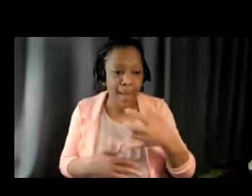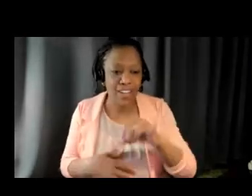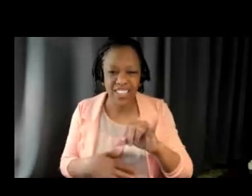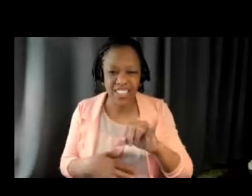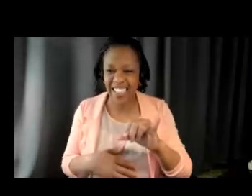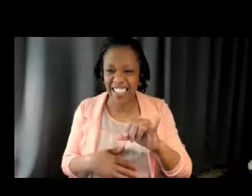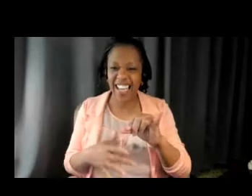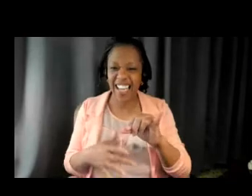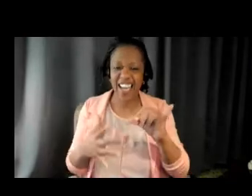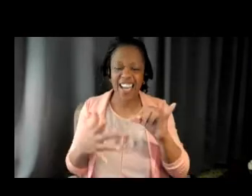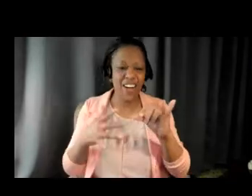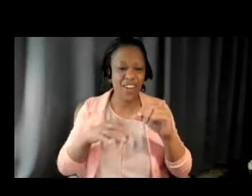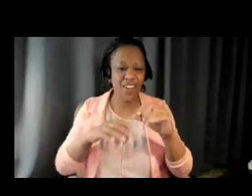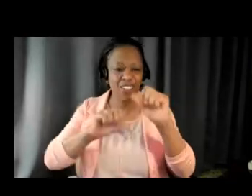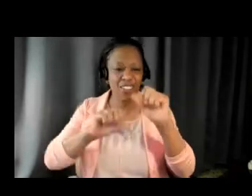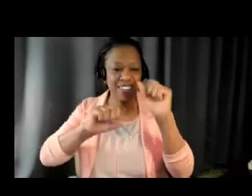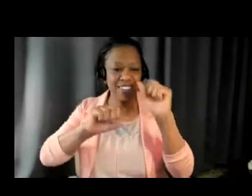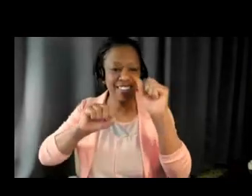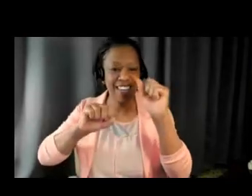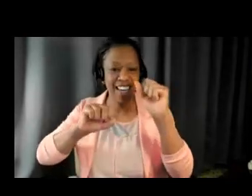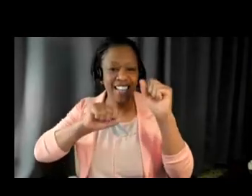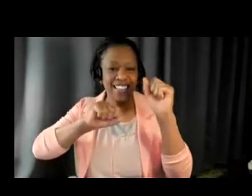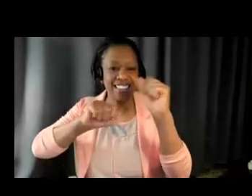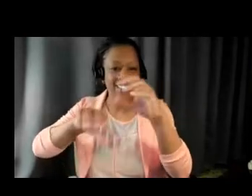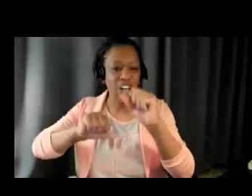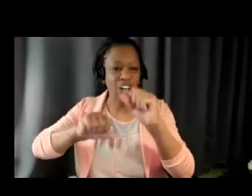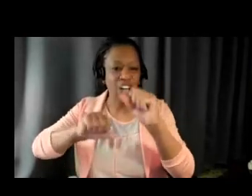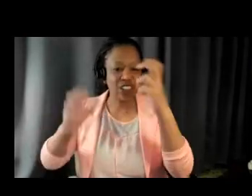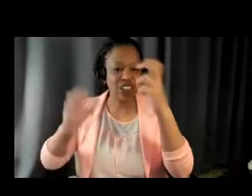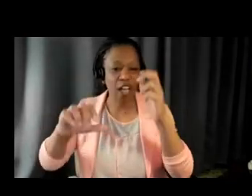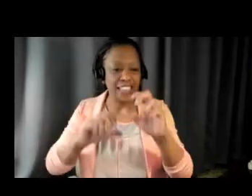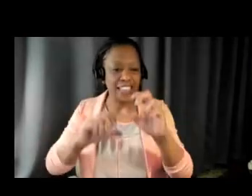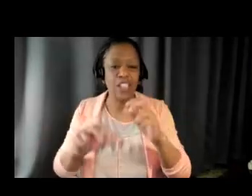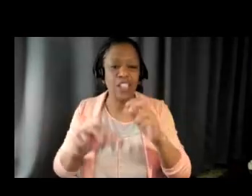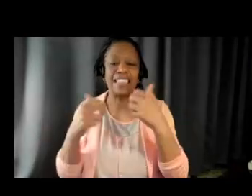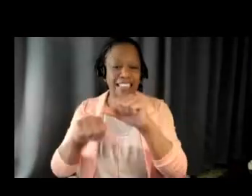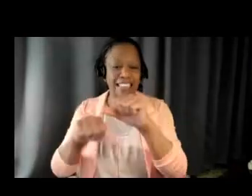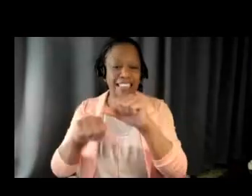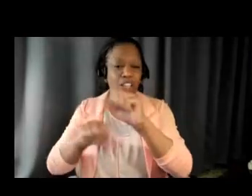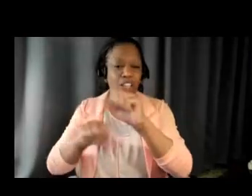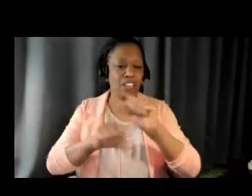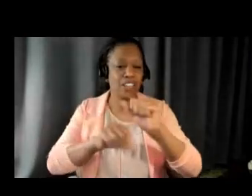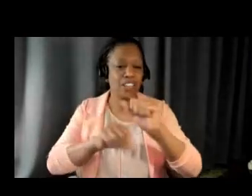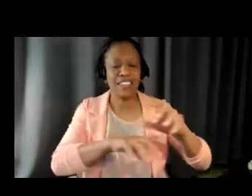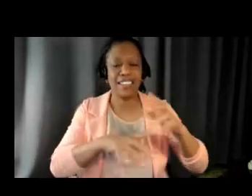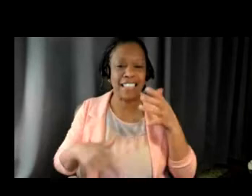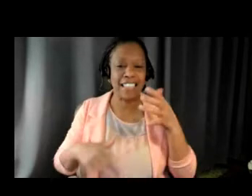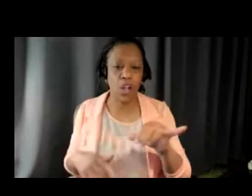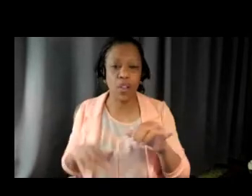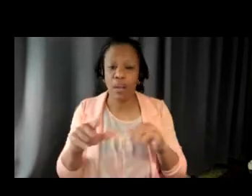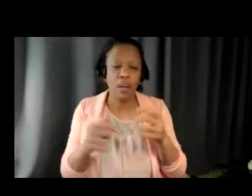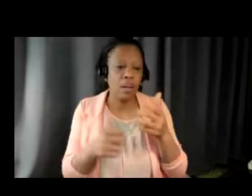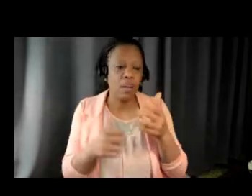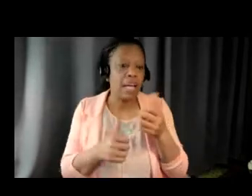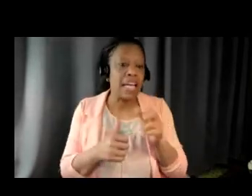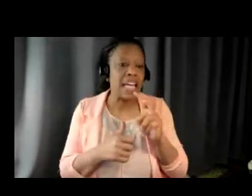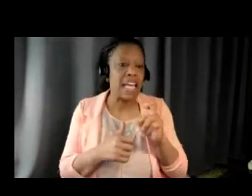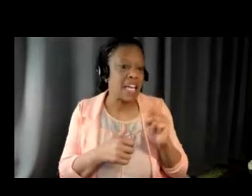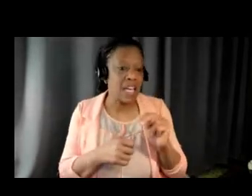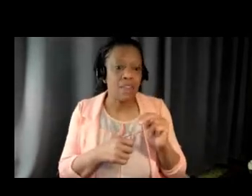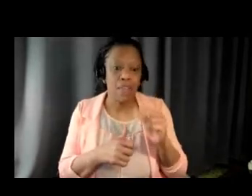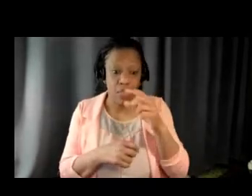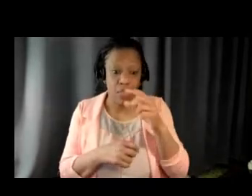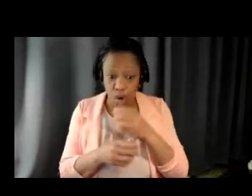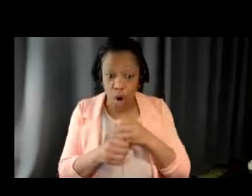up. The fresh rolls, and those are going to be ready to make meals over there, correct? Even the coffee going to be Black-owned coffee too as